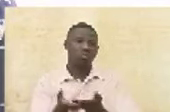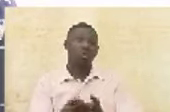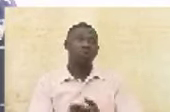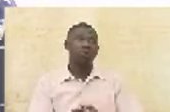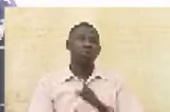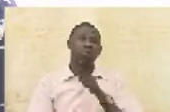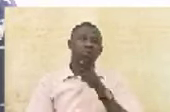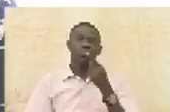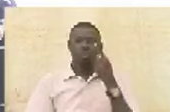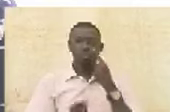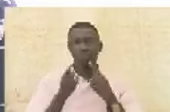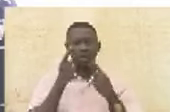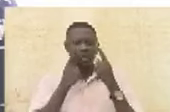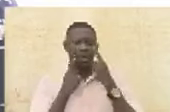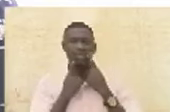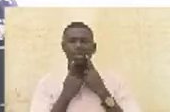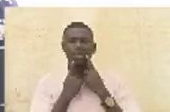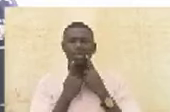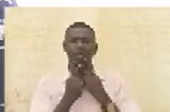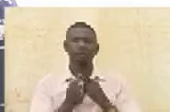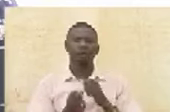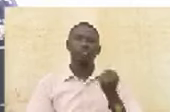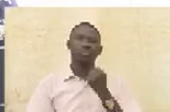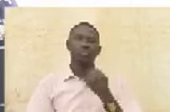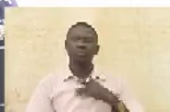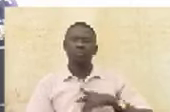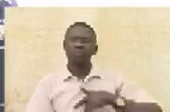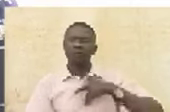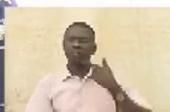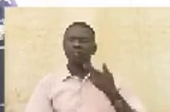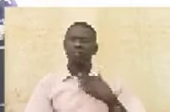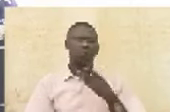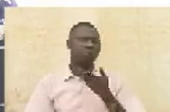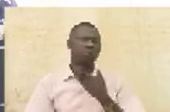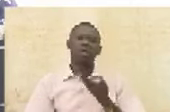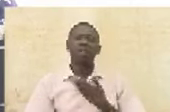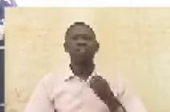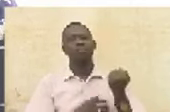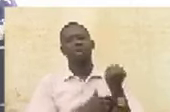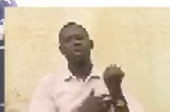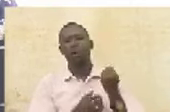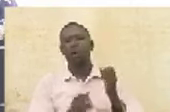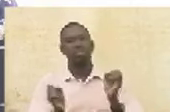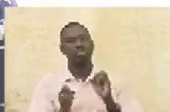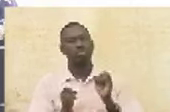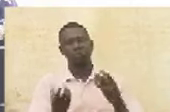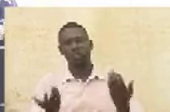you cried. Because you felt that you were helpless.